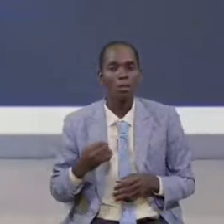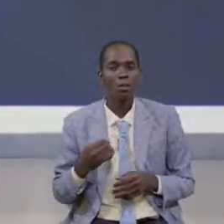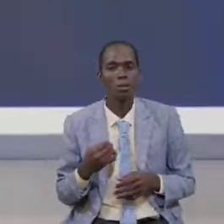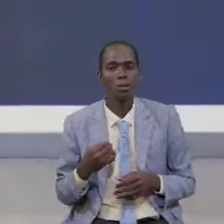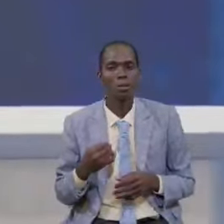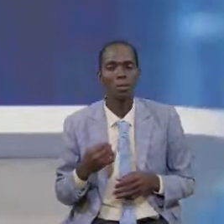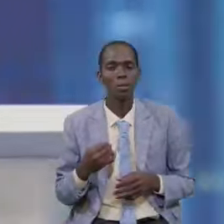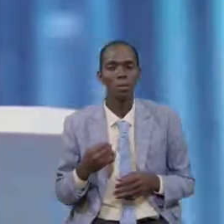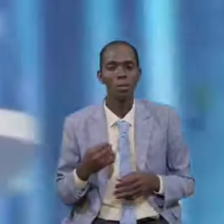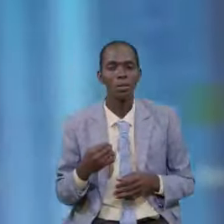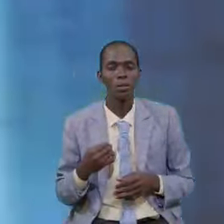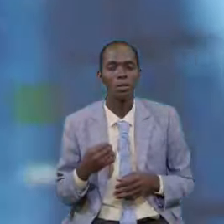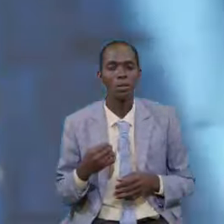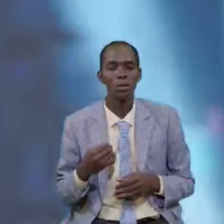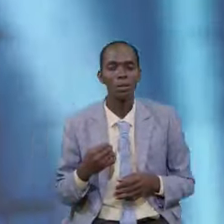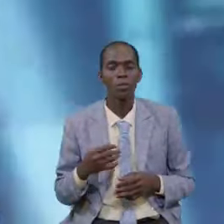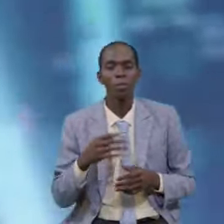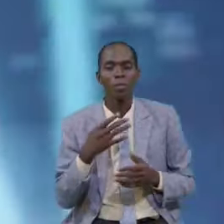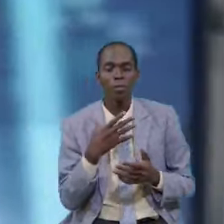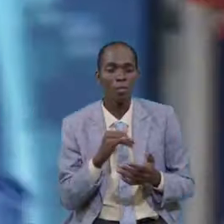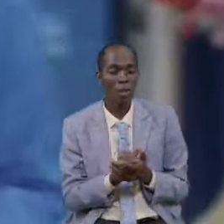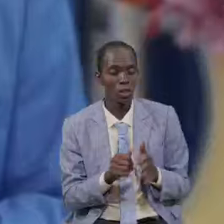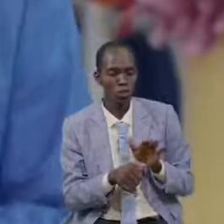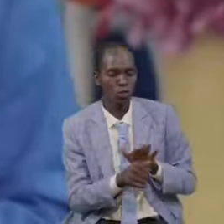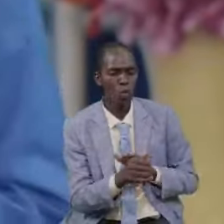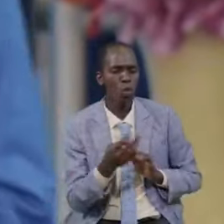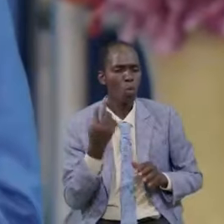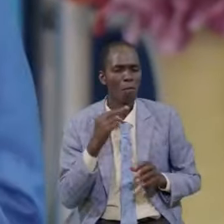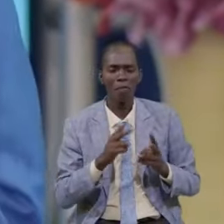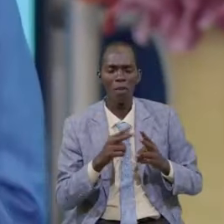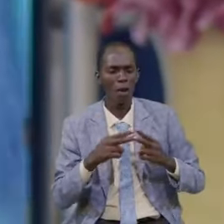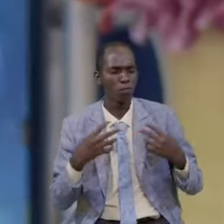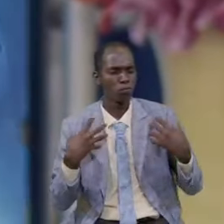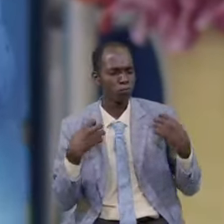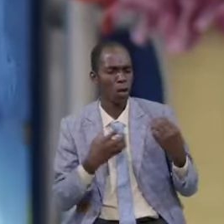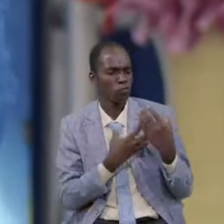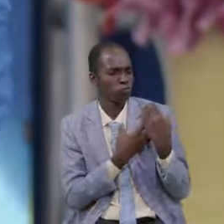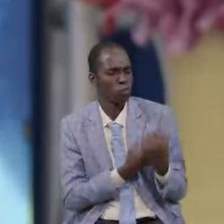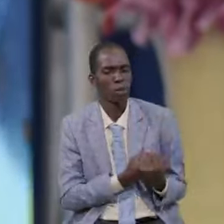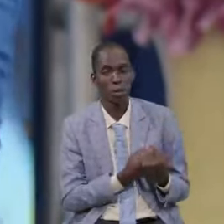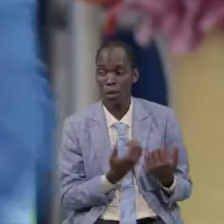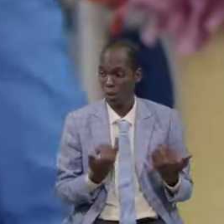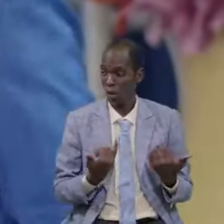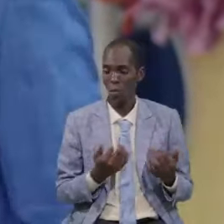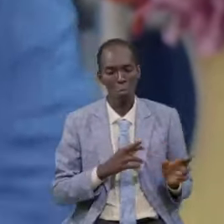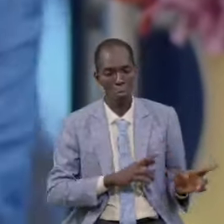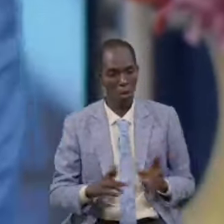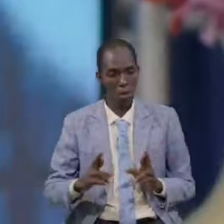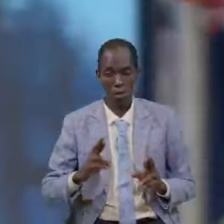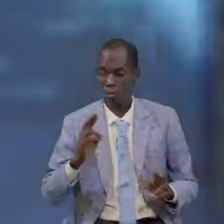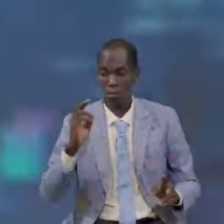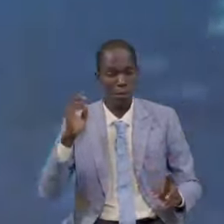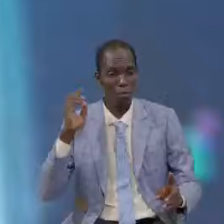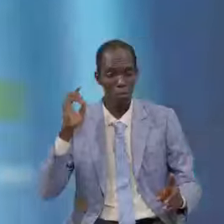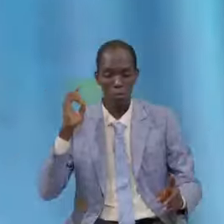so sure about himself, and he said, "Okay, let's start. On your mark, set, go." And the